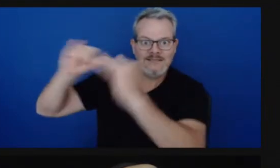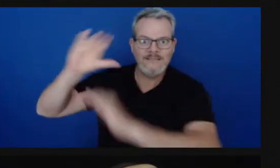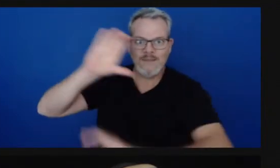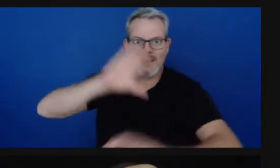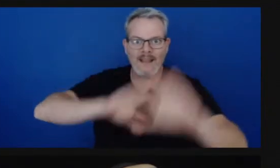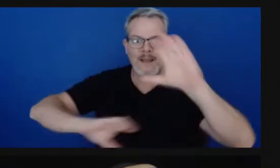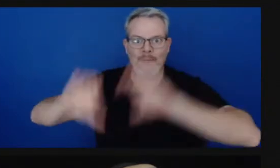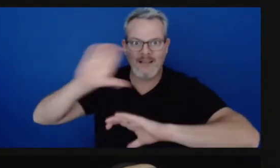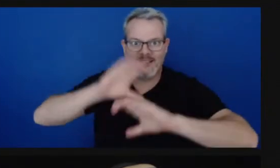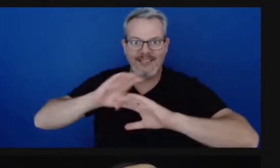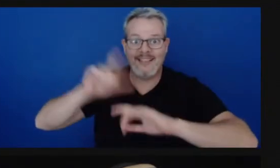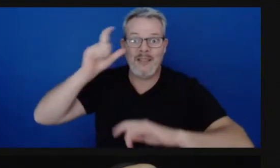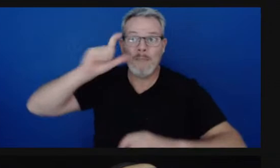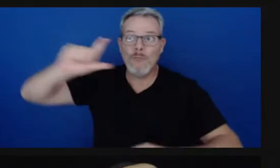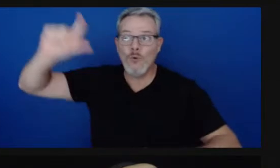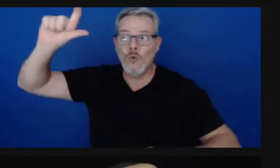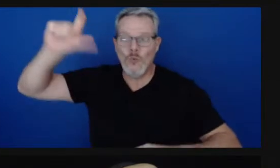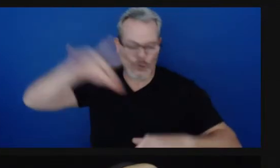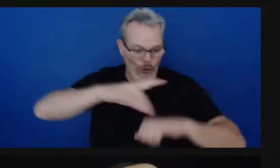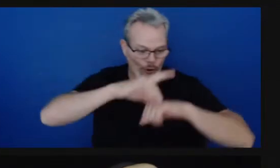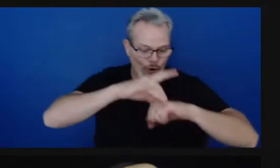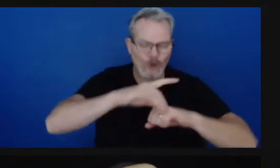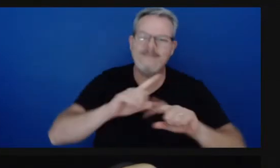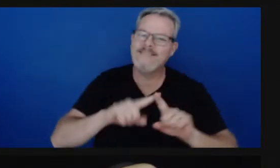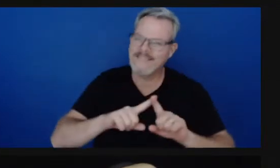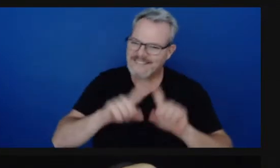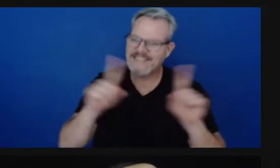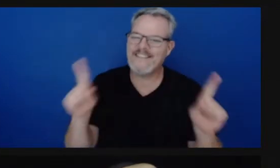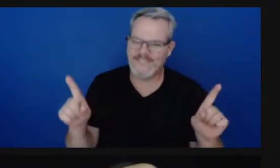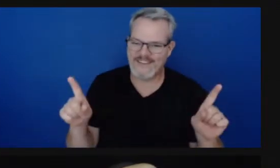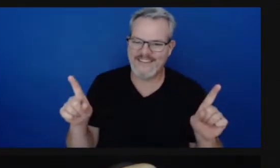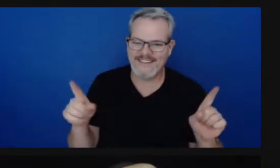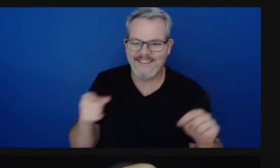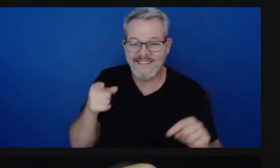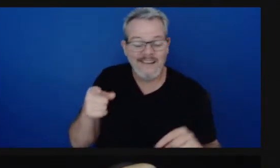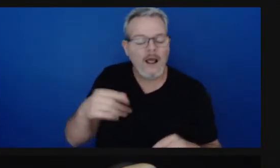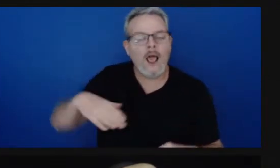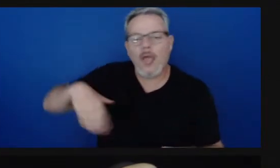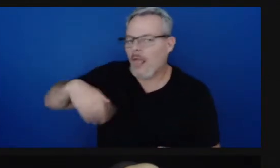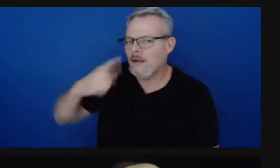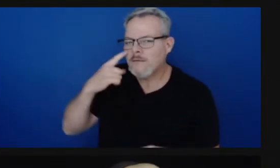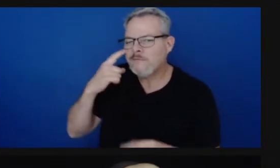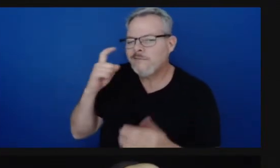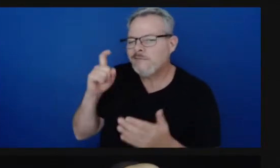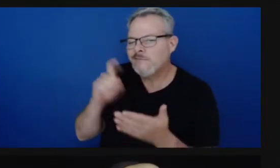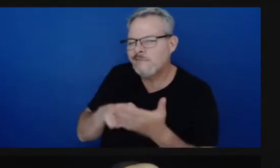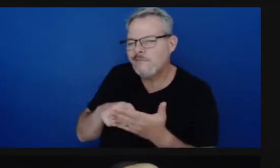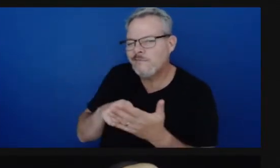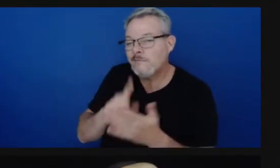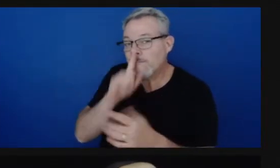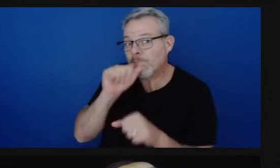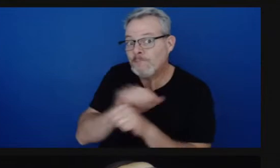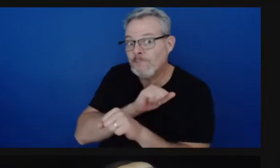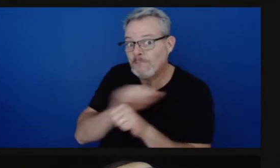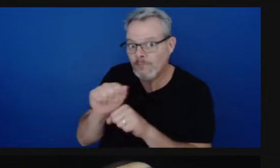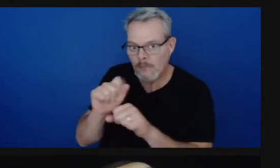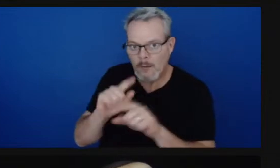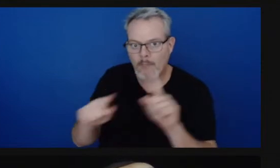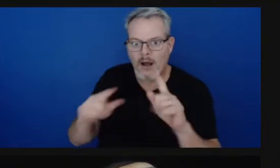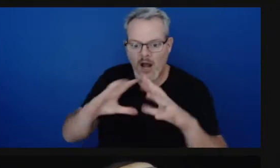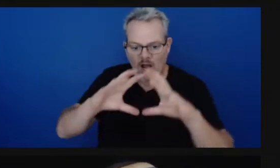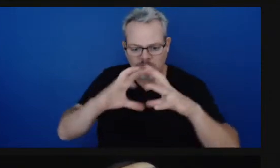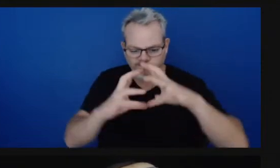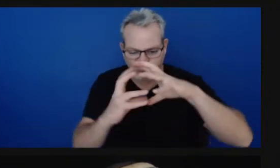different than the Earth. And it turns in, there's no way to know for sure yet, but the idea is that these blobs down at